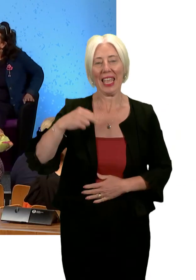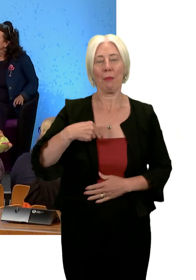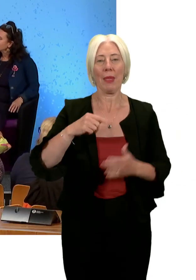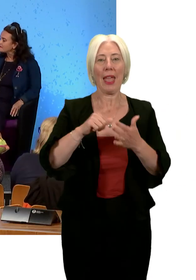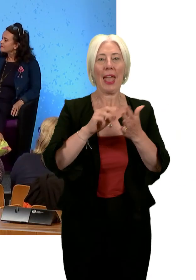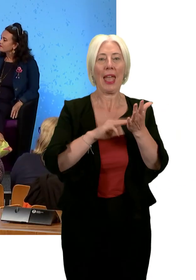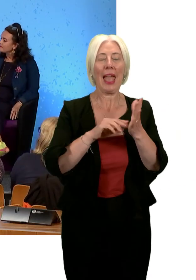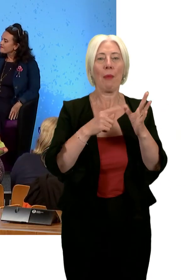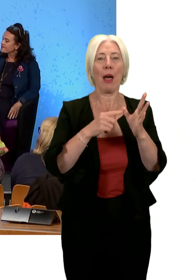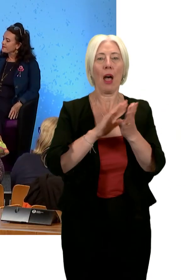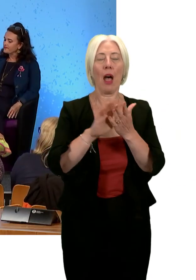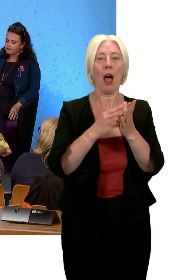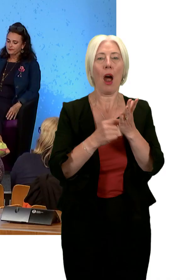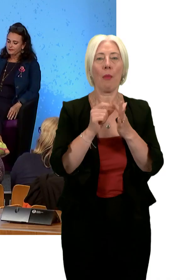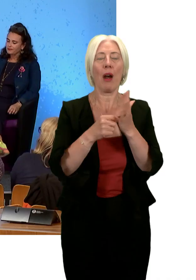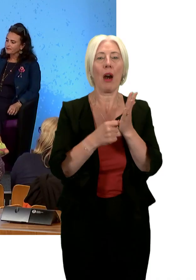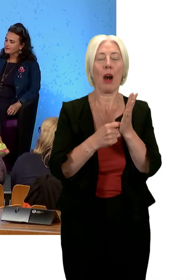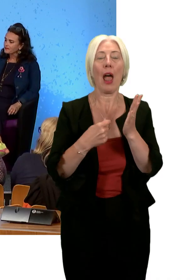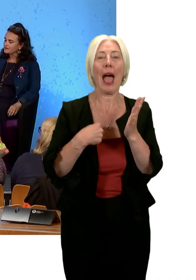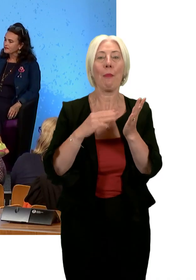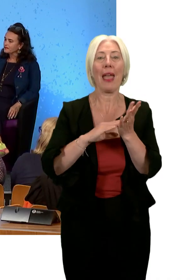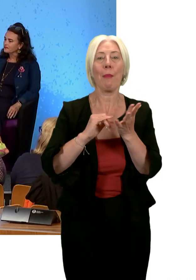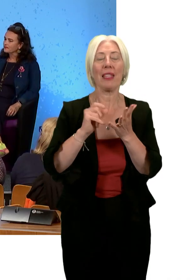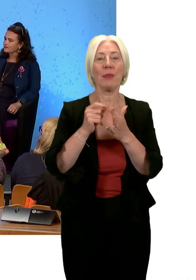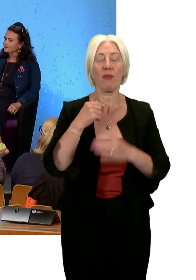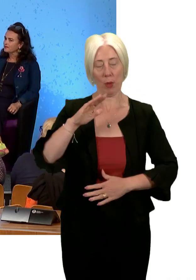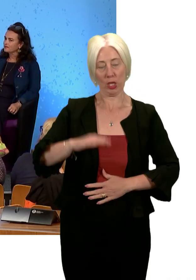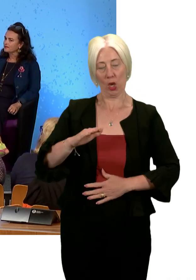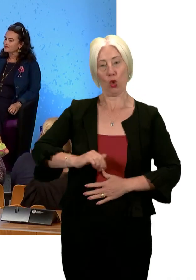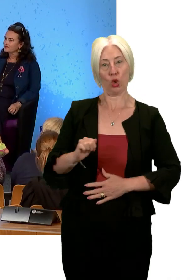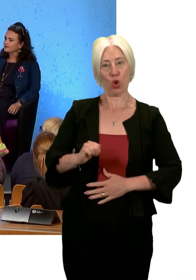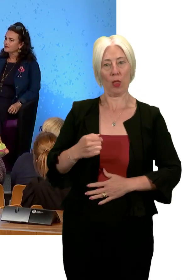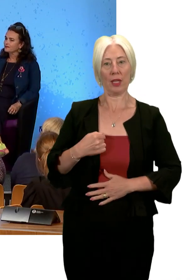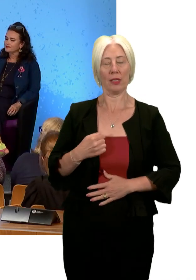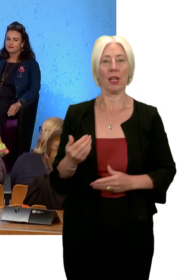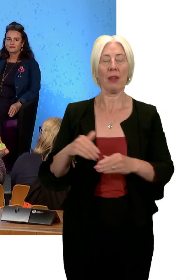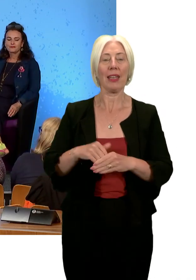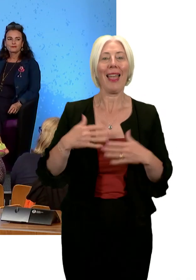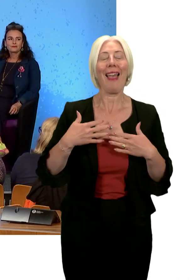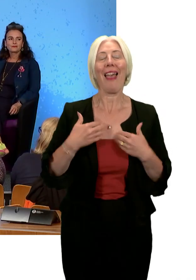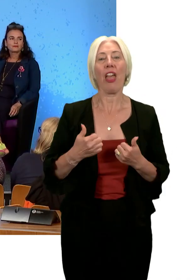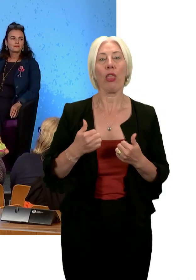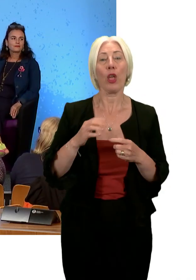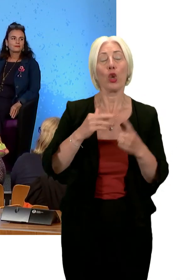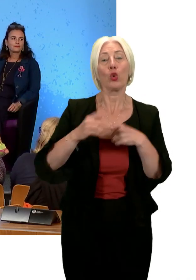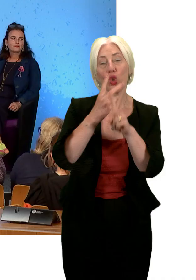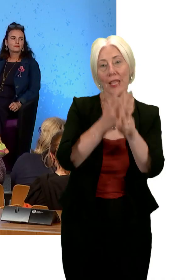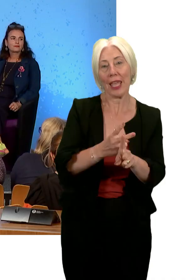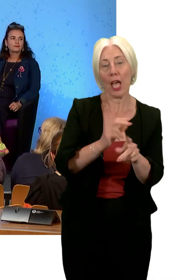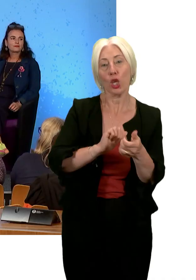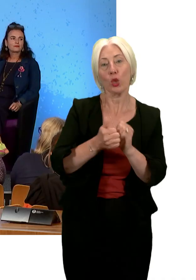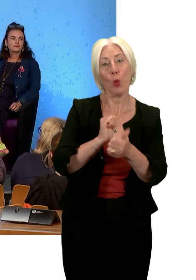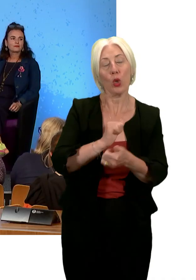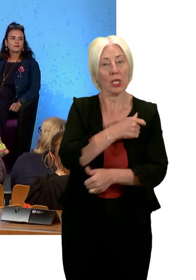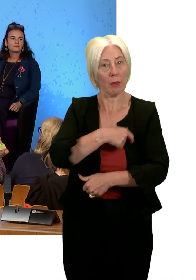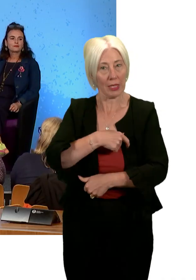I'm one of the MSPs from the South Scotland region. I'm a member of the Health, Social Care and Sport Committee. I'm also a member